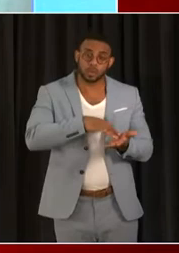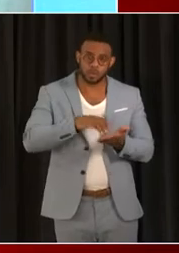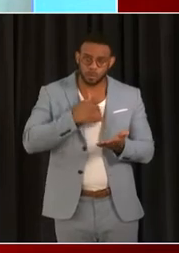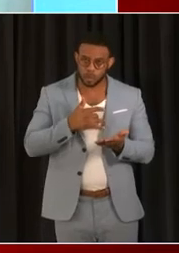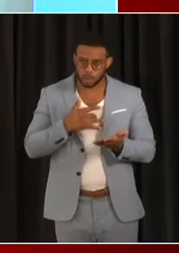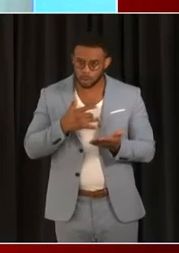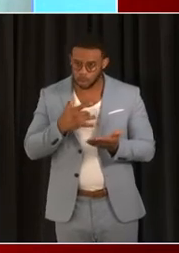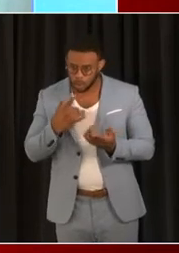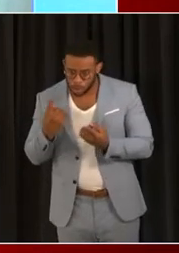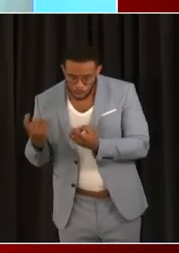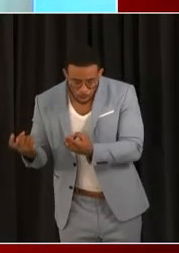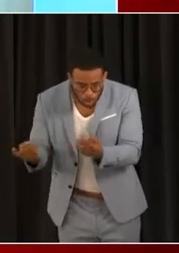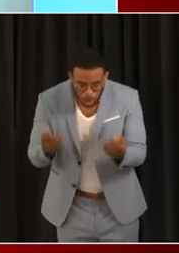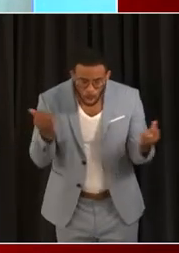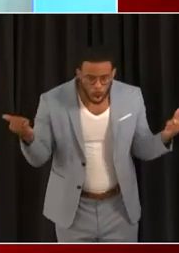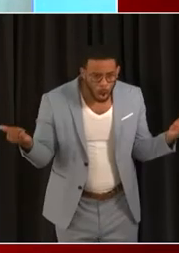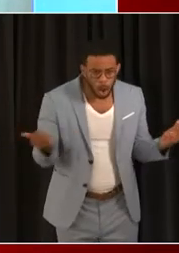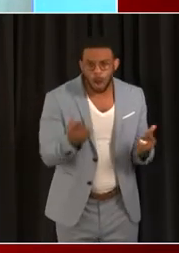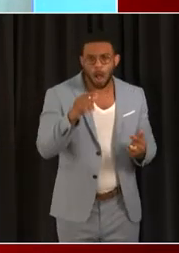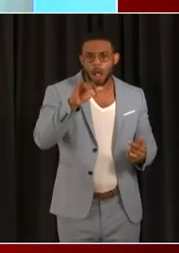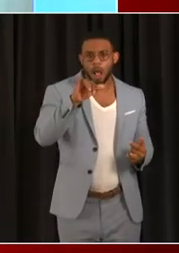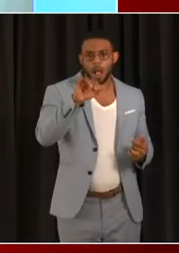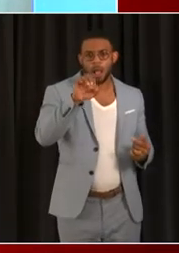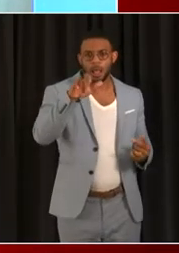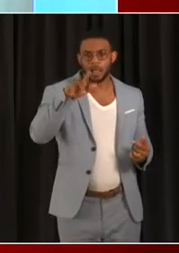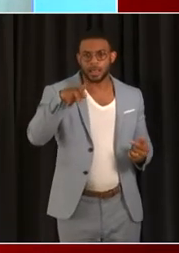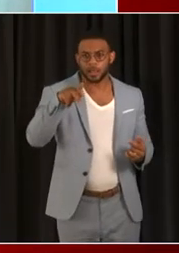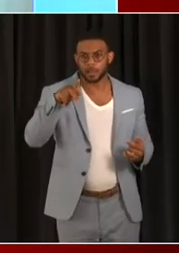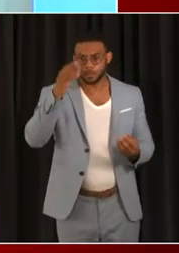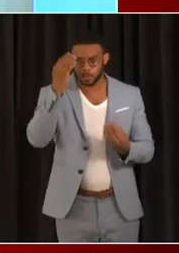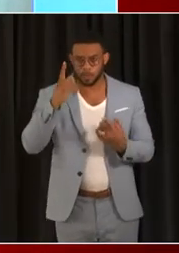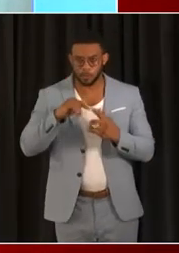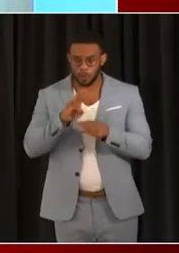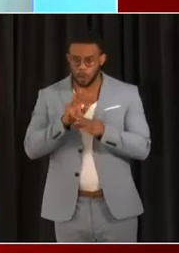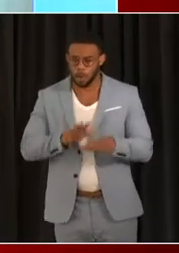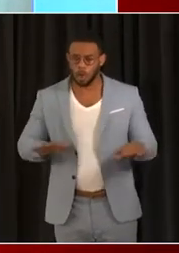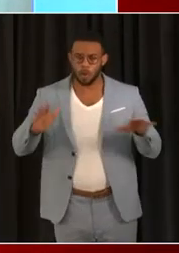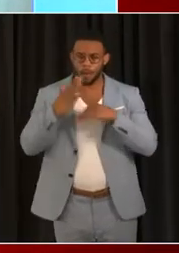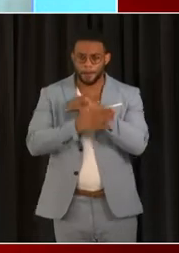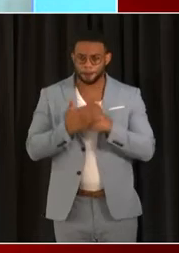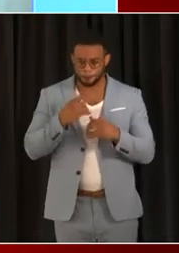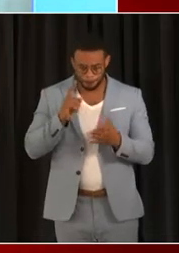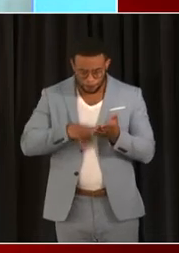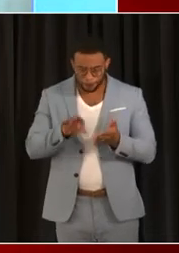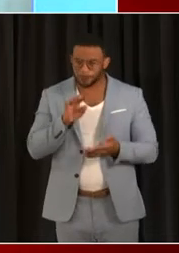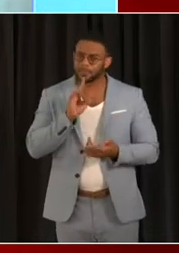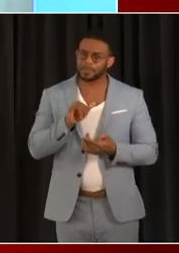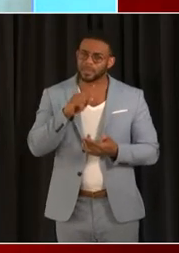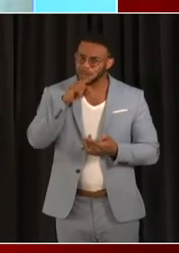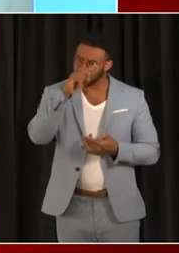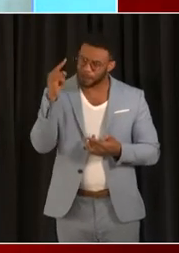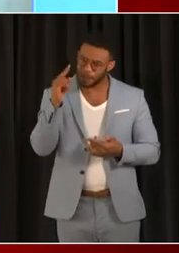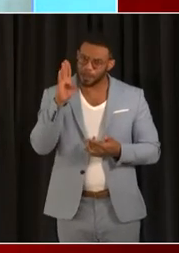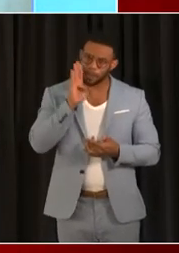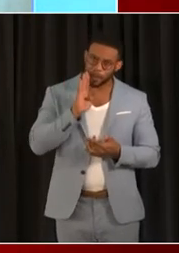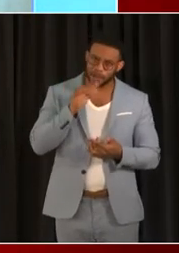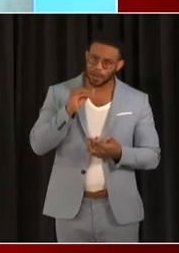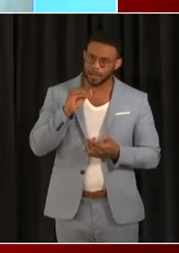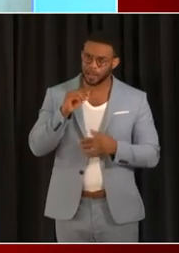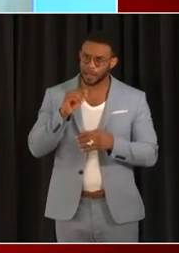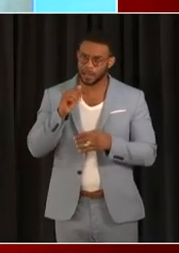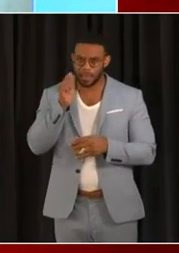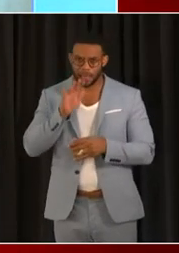we scraped all the Yelp data across from businesses across the country. And what we found is that black,